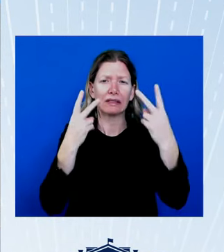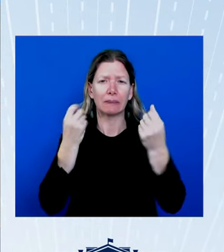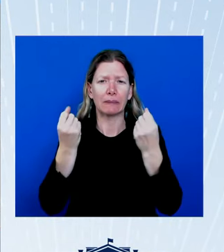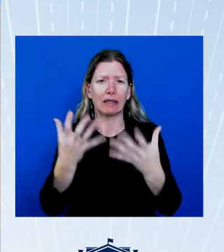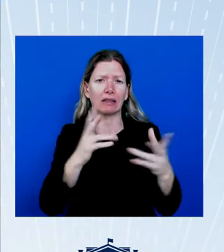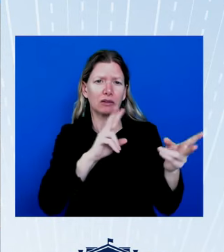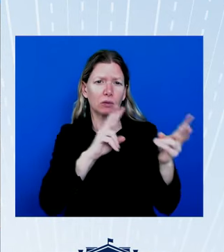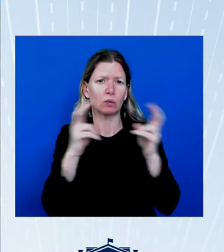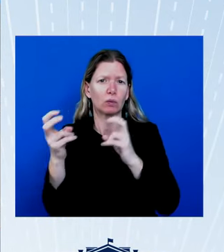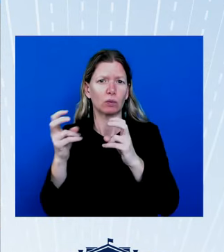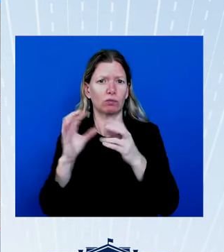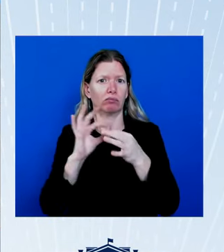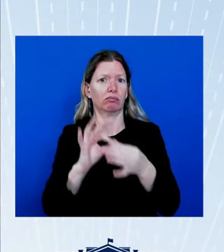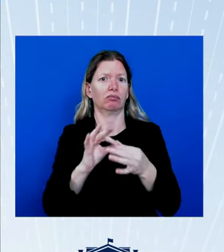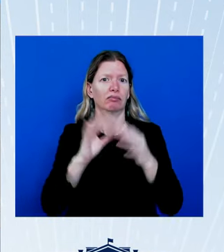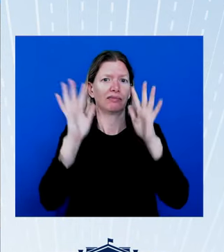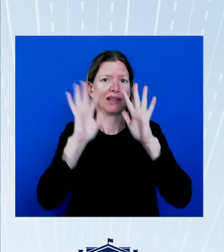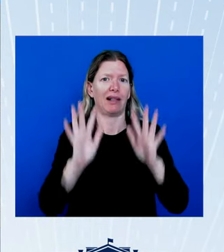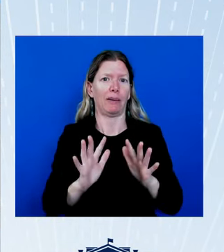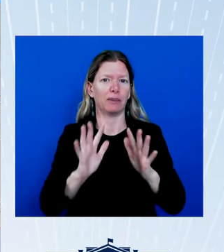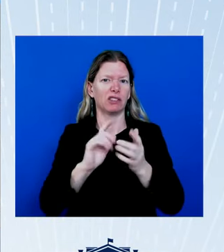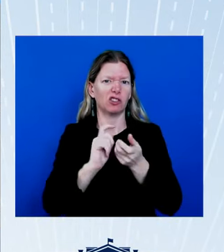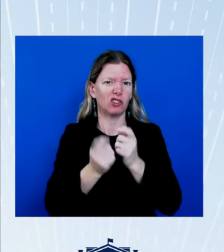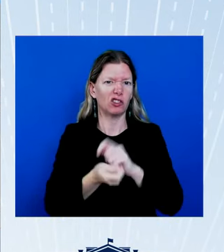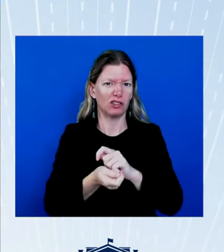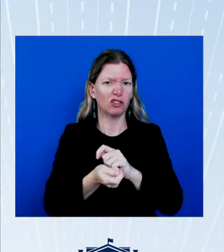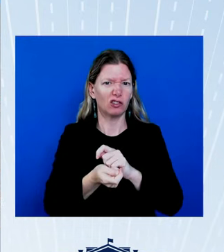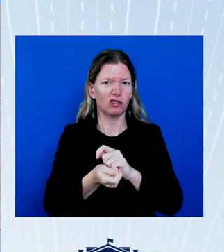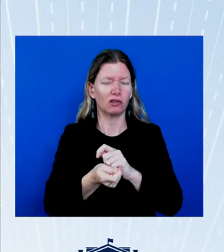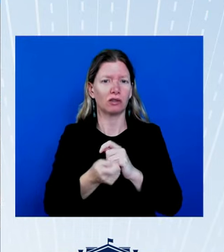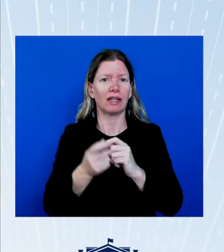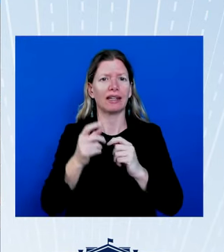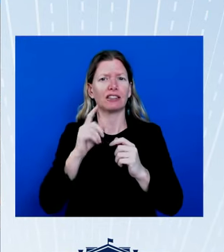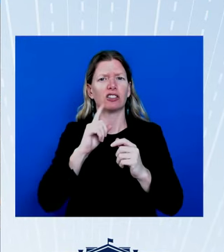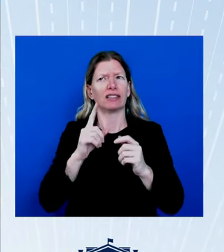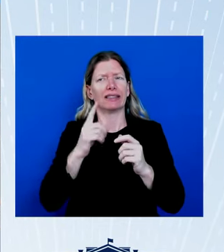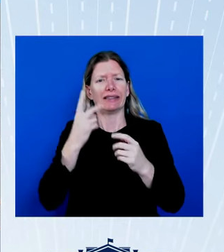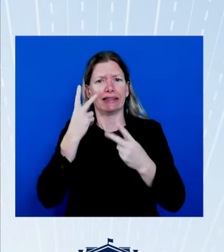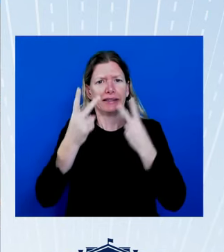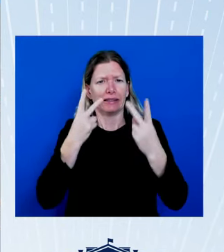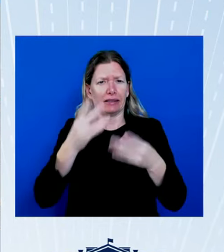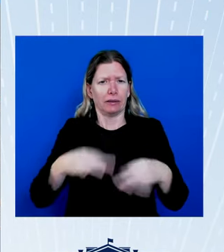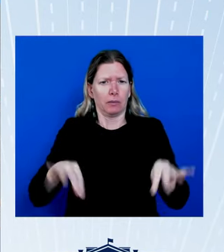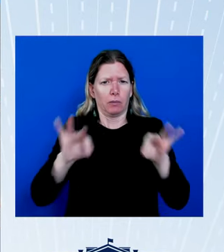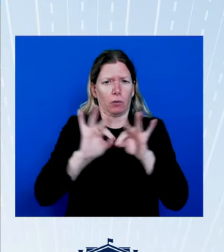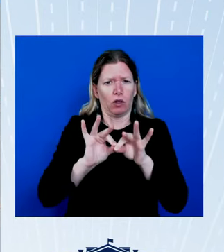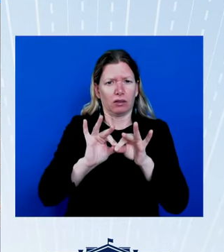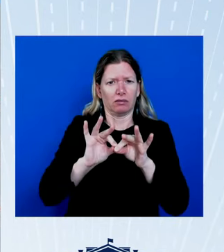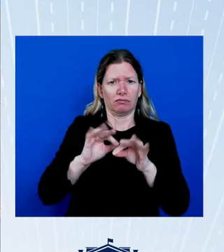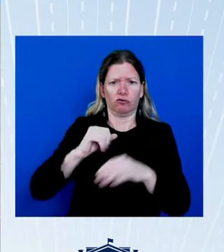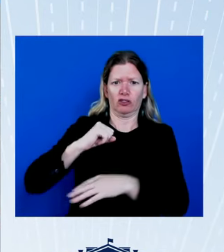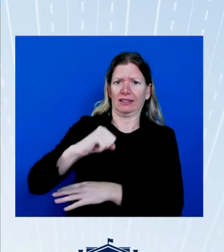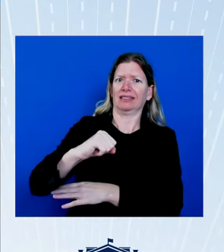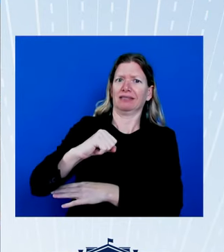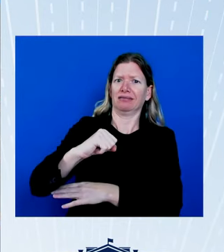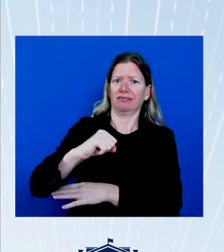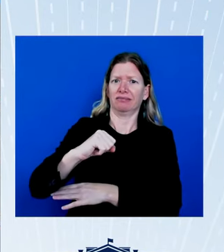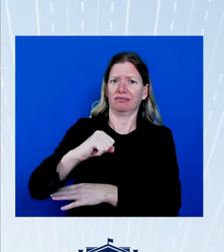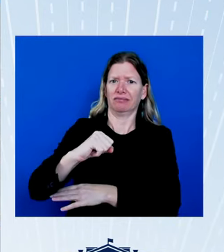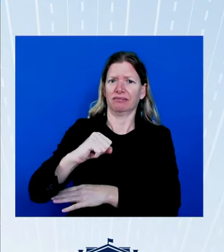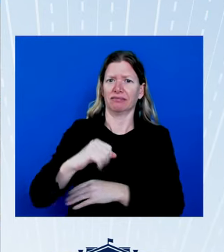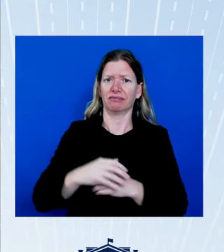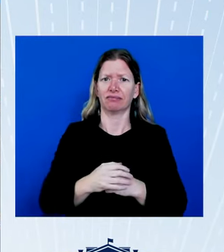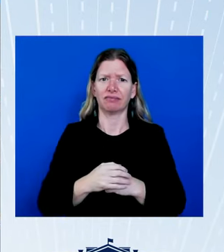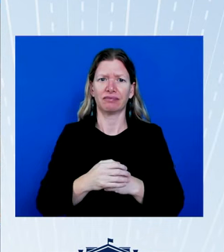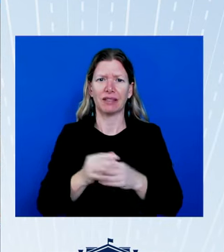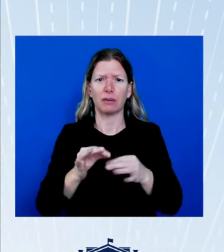terms of traditional Alaskan Native foods and the impact of climate change on that. We are having invasive species